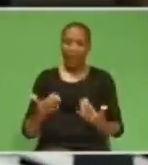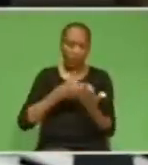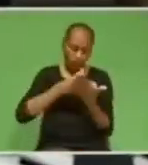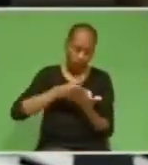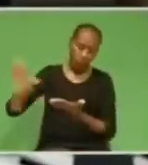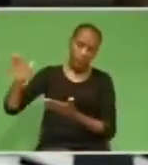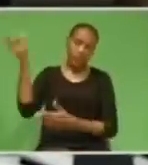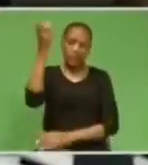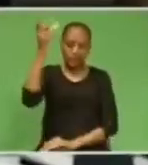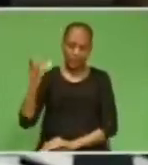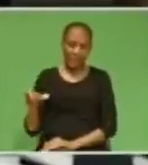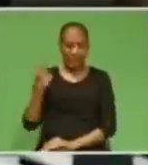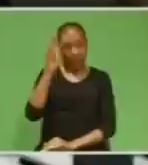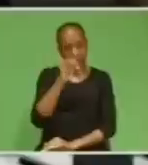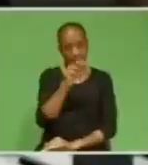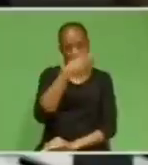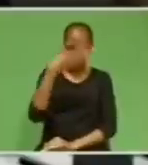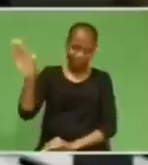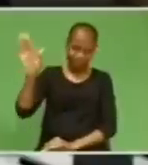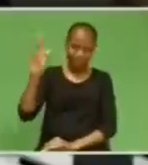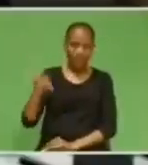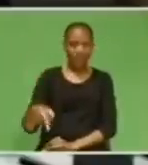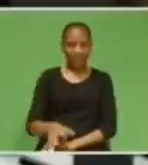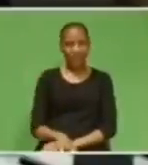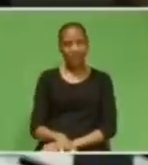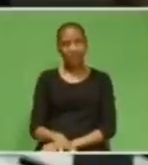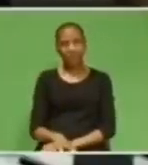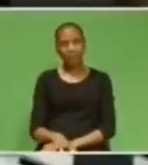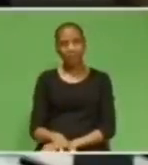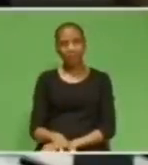removal of the Speaker of this House.